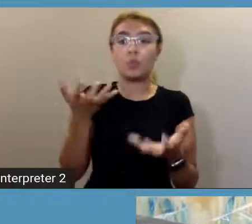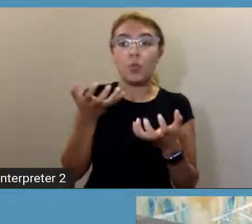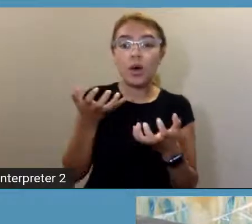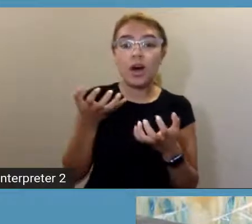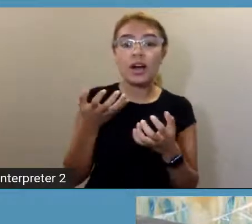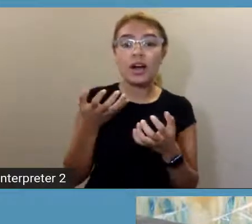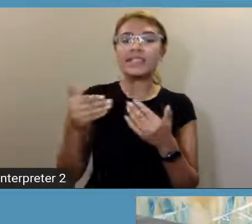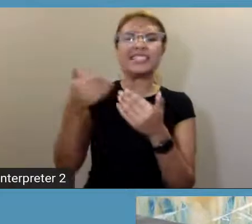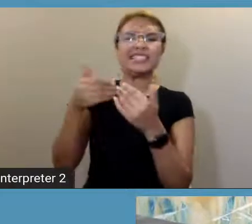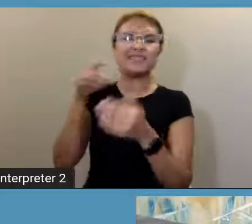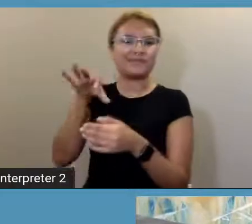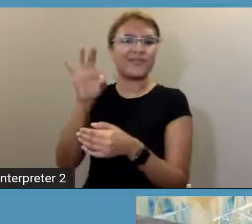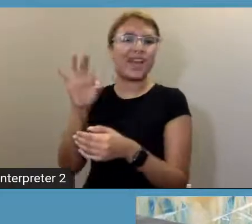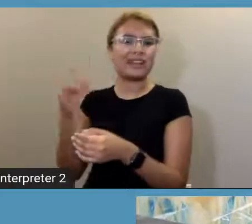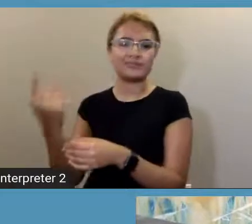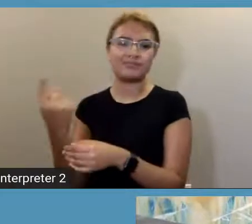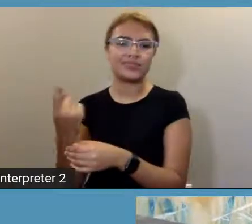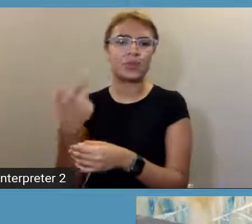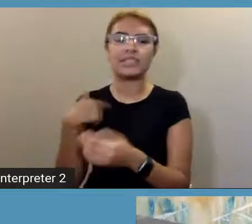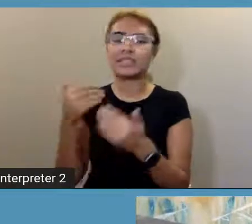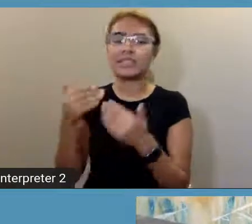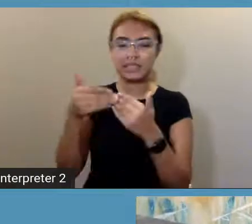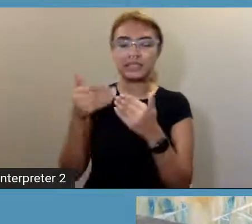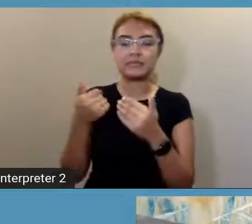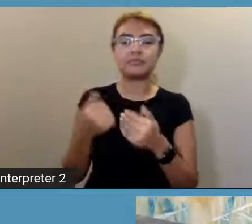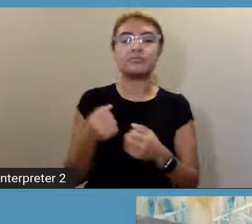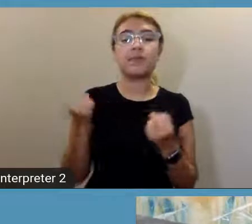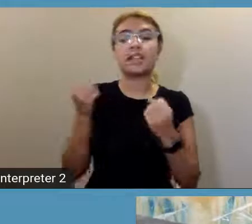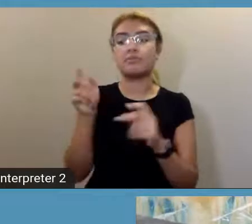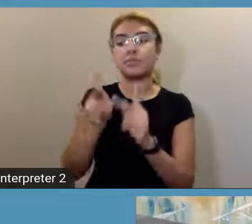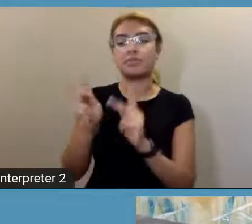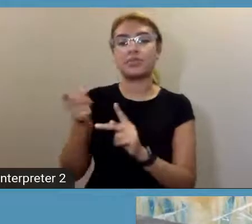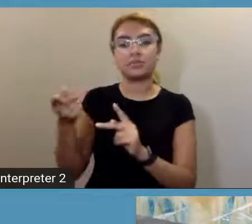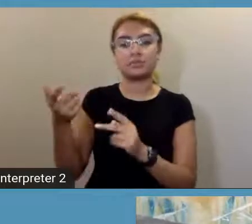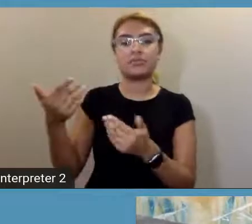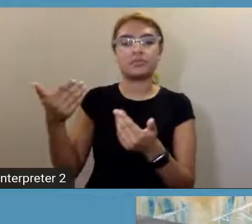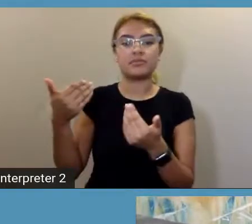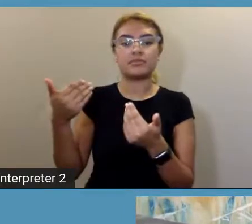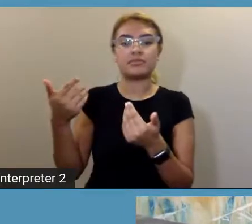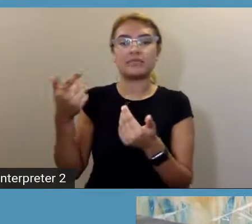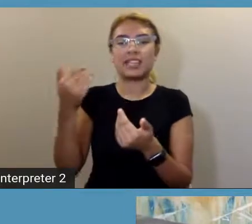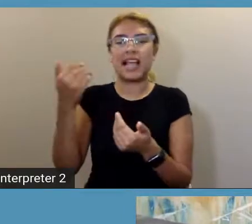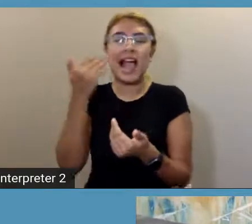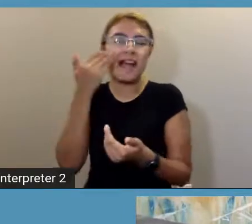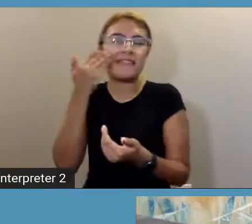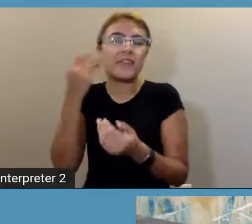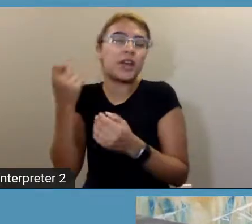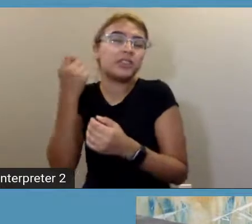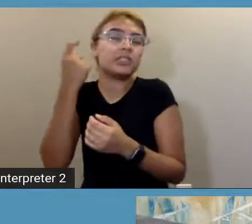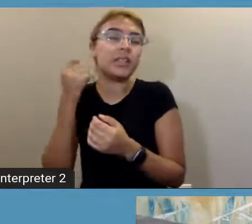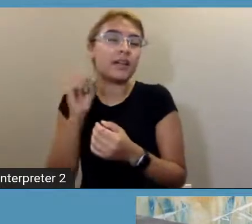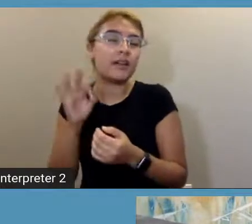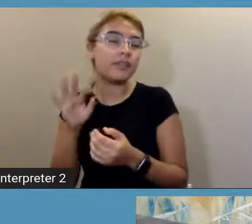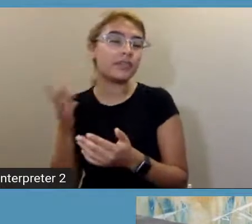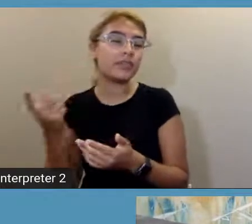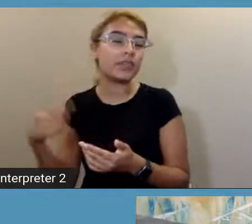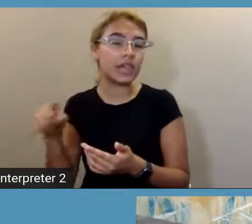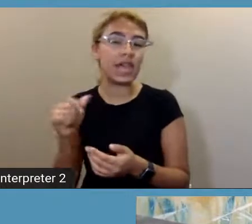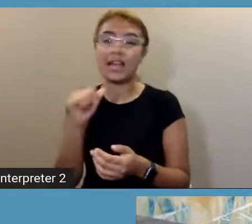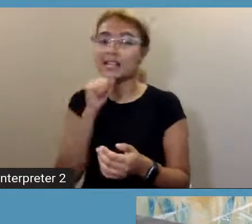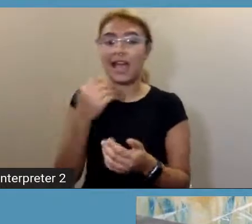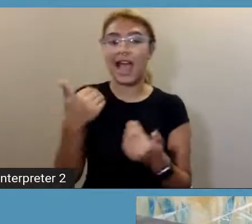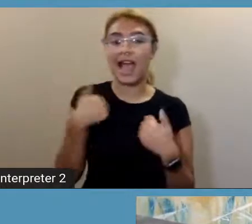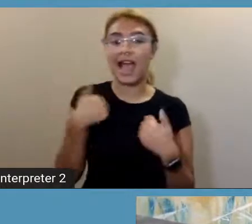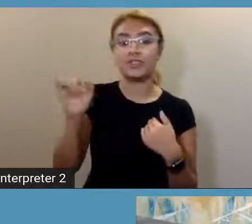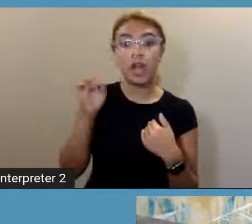someone. There's a lot of people that are doing video game degrees, video game programming degrees, and they don't have jobs.